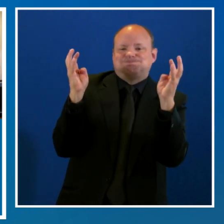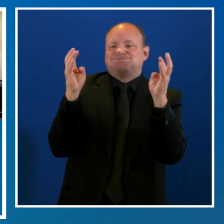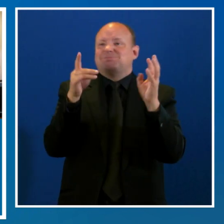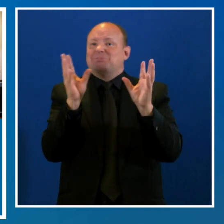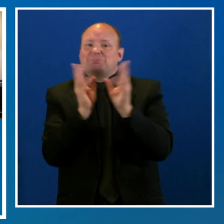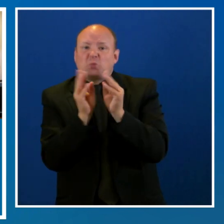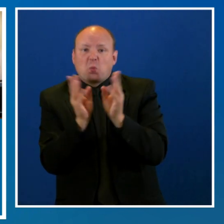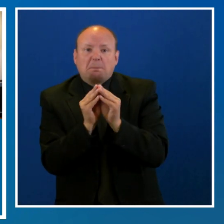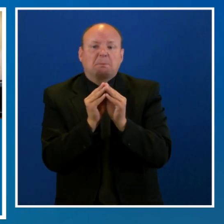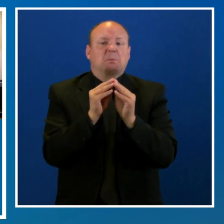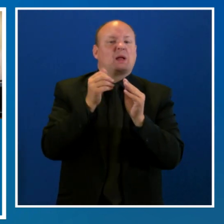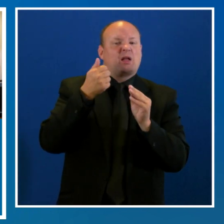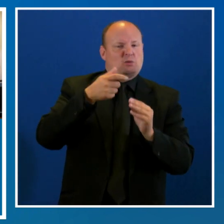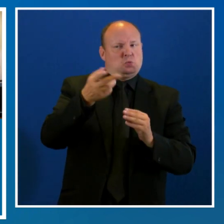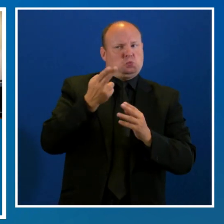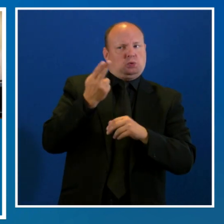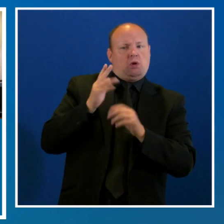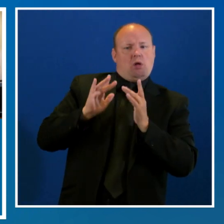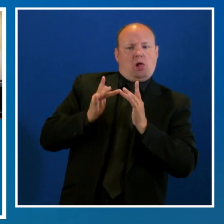at the link on the screen.